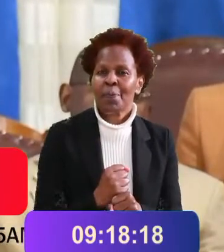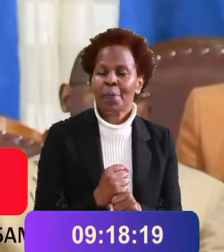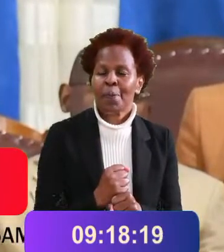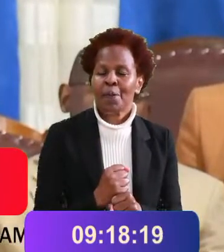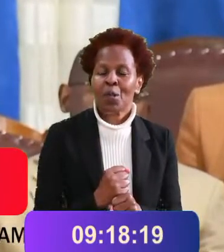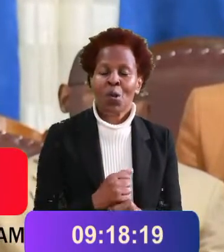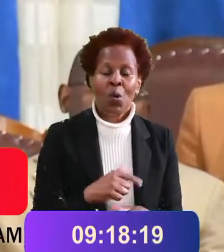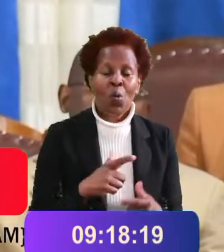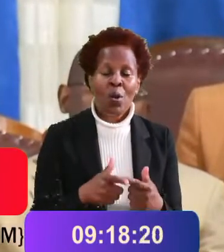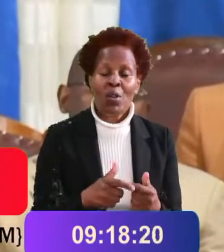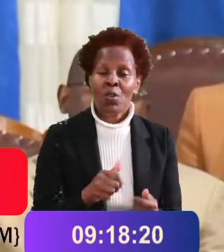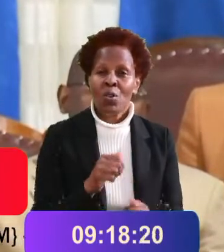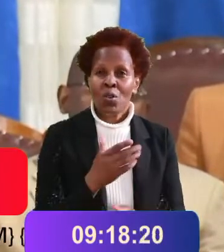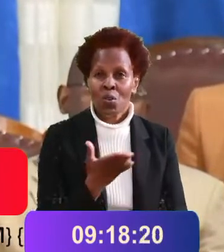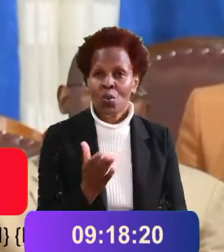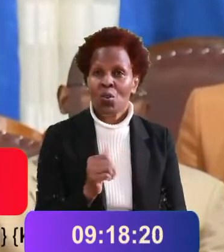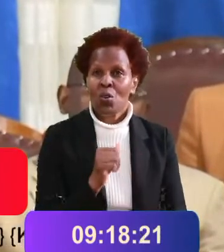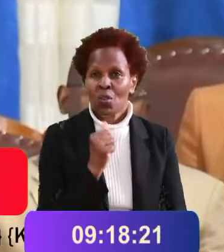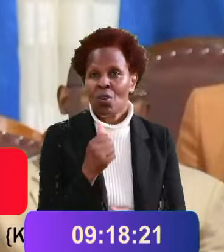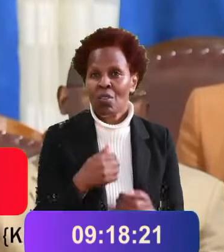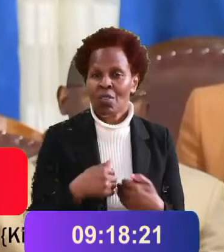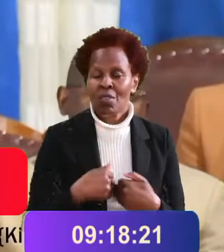when you lose a dear one,